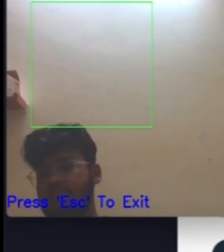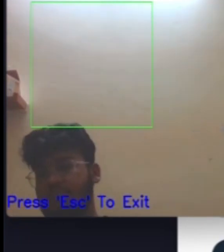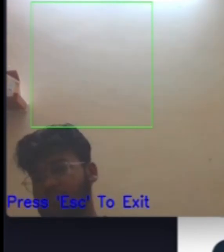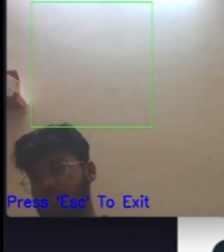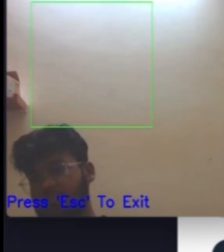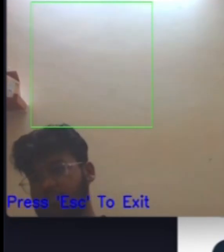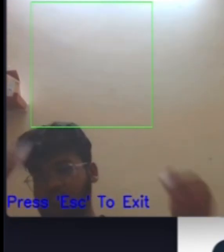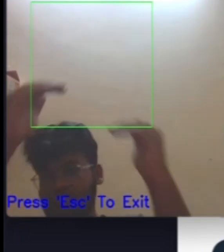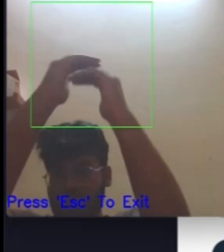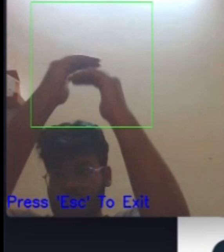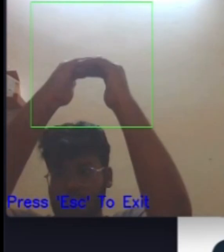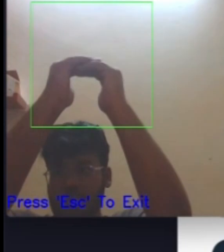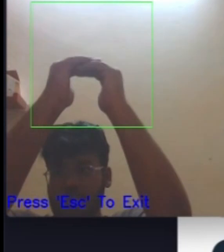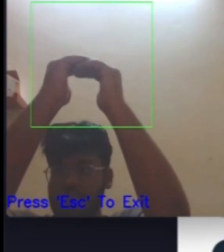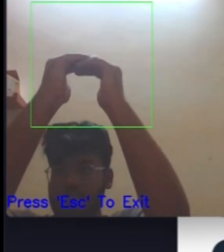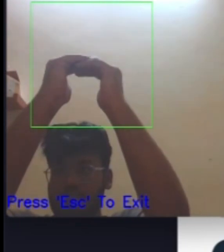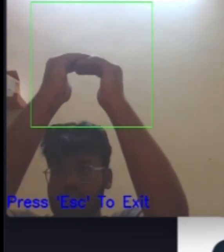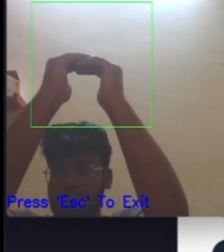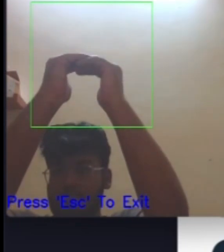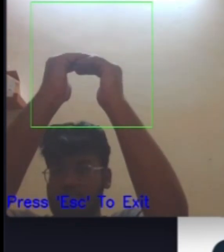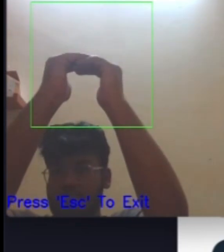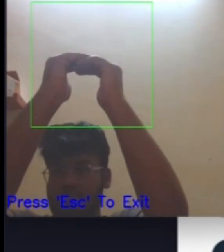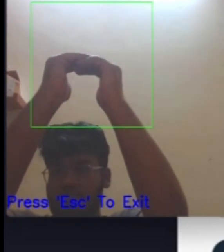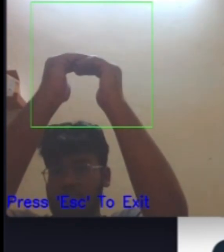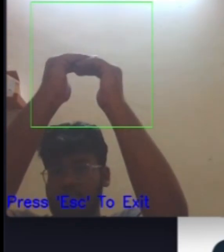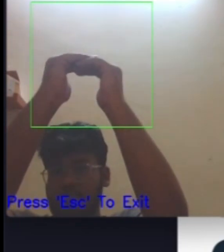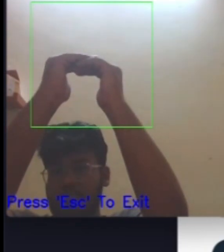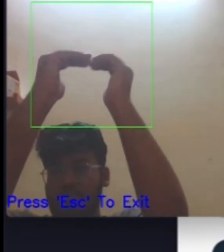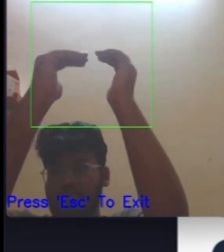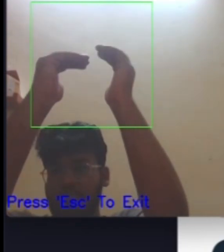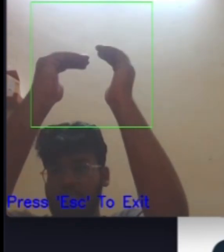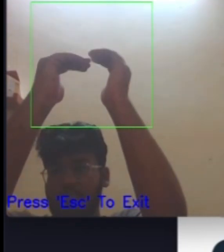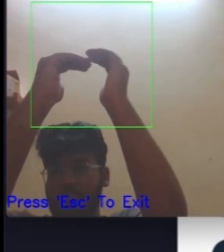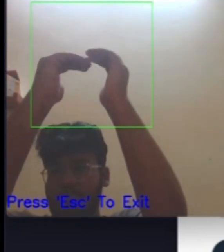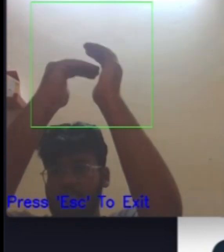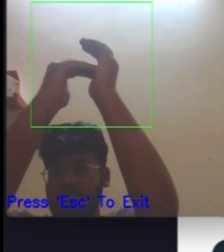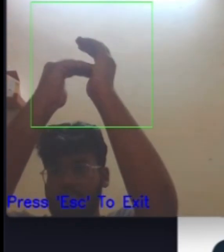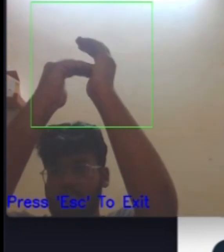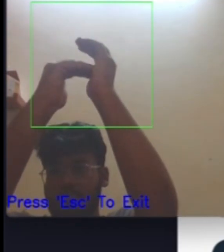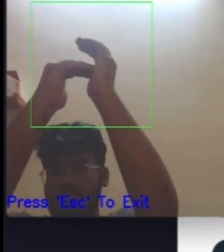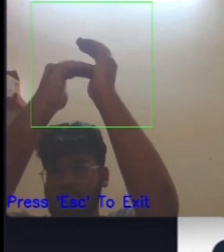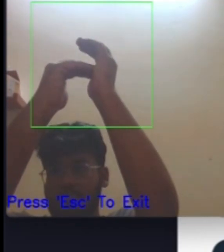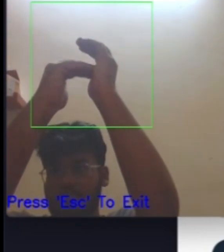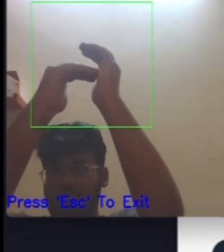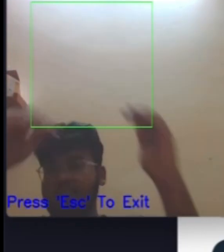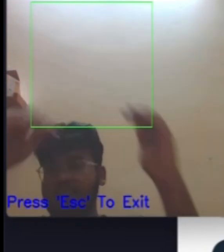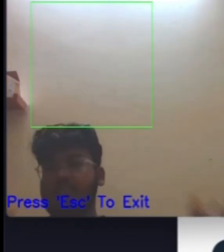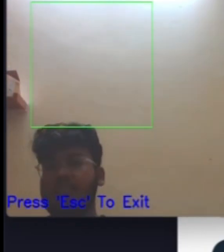If you want show anything on the front of camera, then it will show nothing.